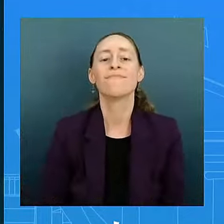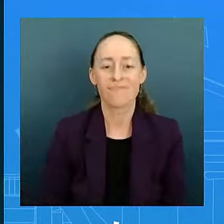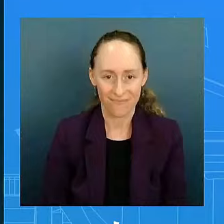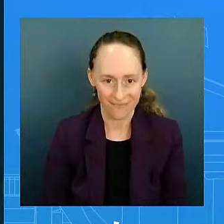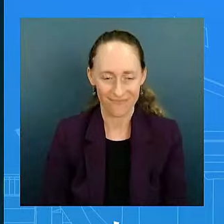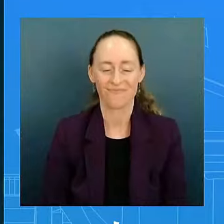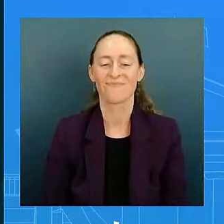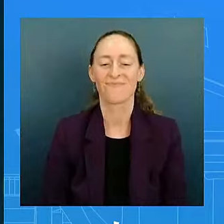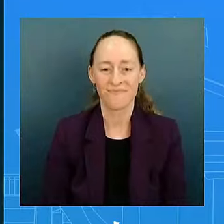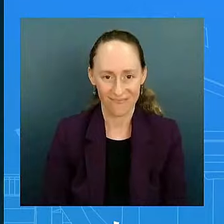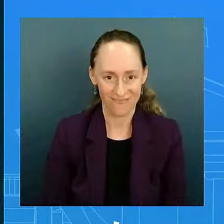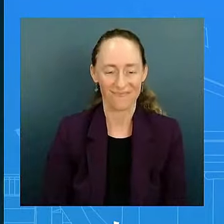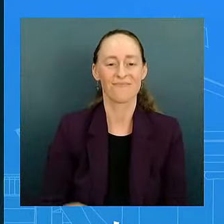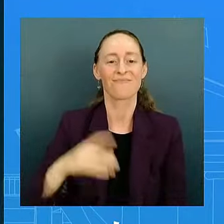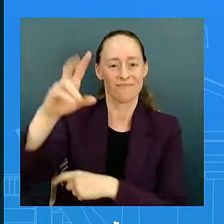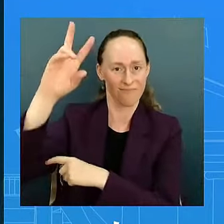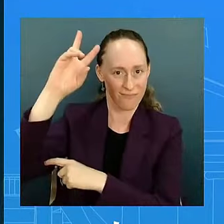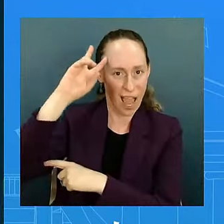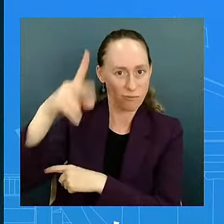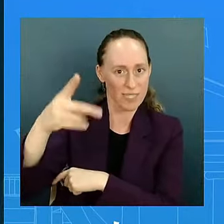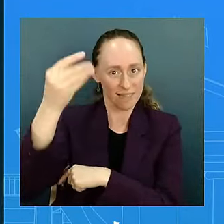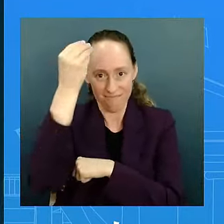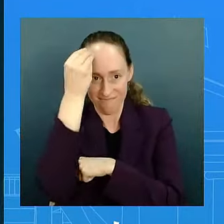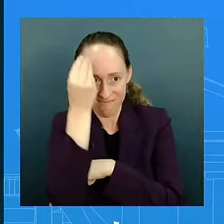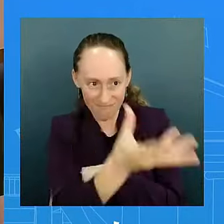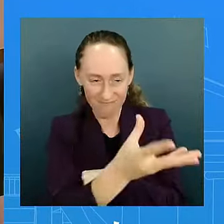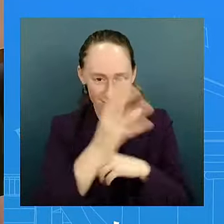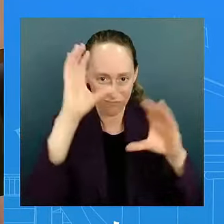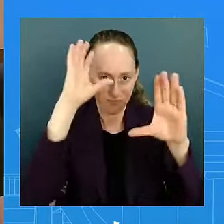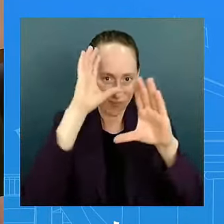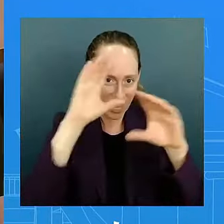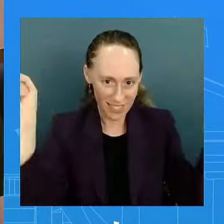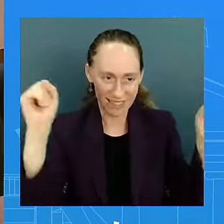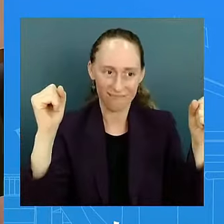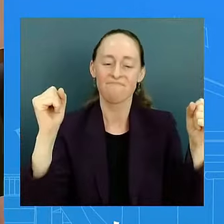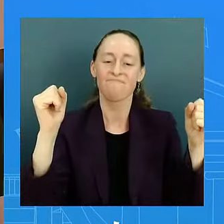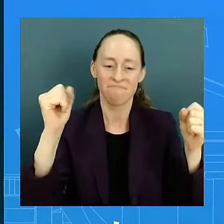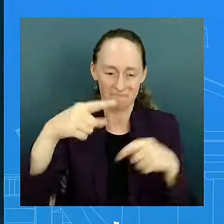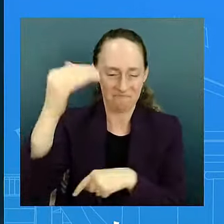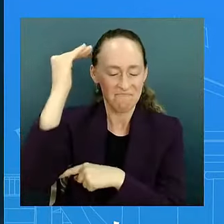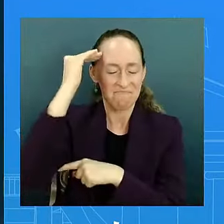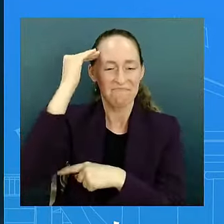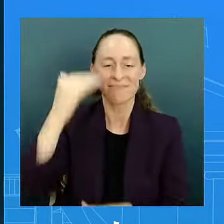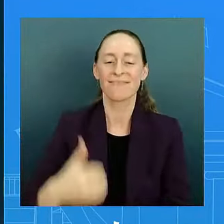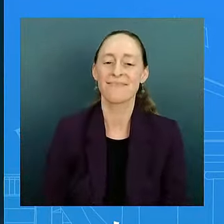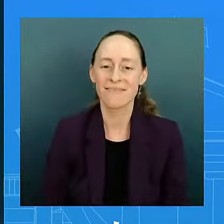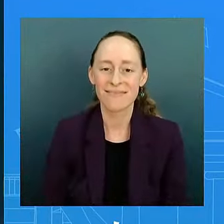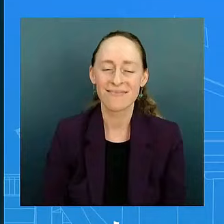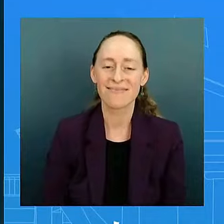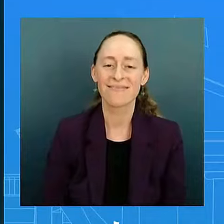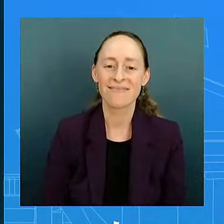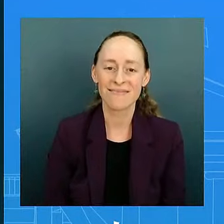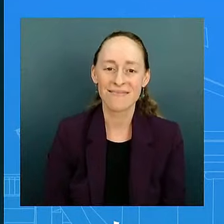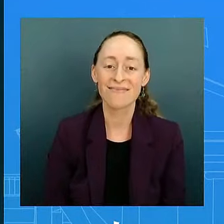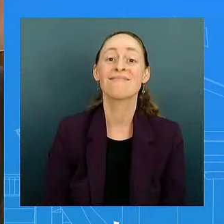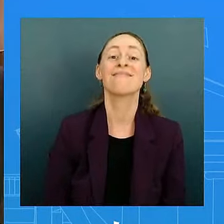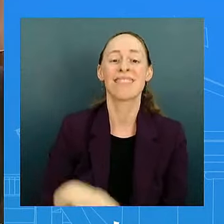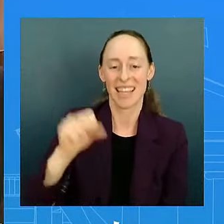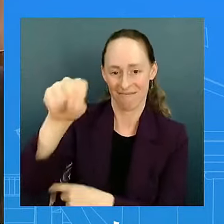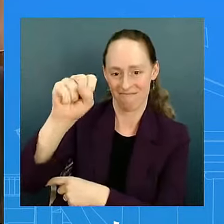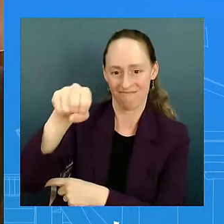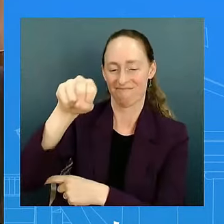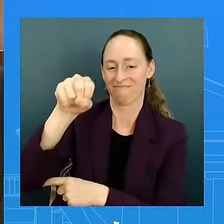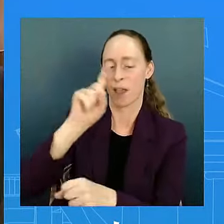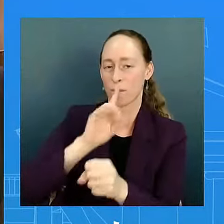ahead of the confirmation, the news being out there. So he heard it first from the vice president? He heard it first from the vice president, yes. And can you give us a little bit of